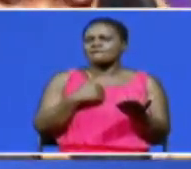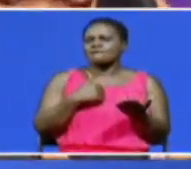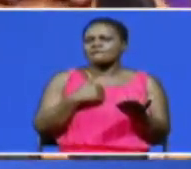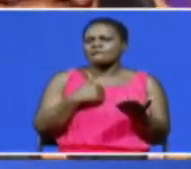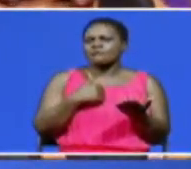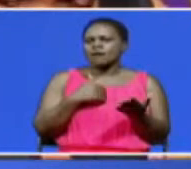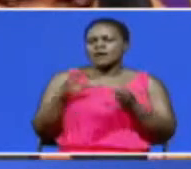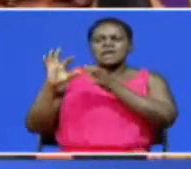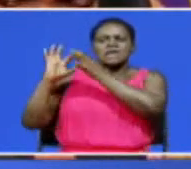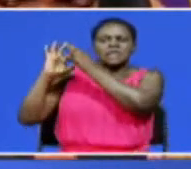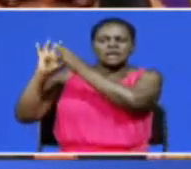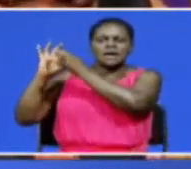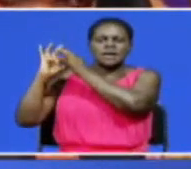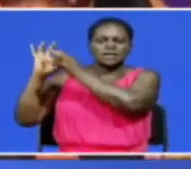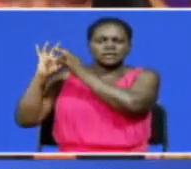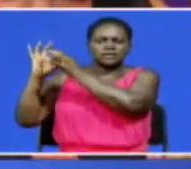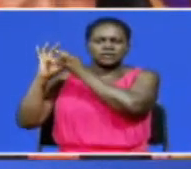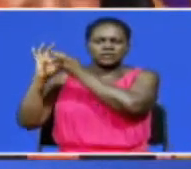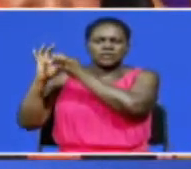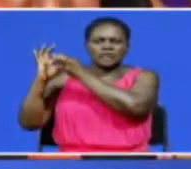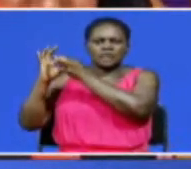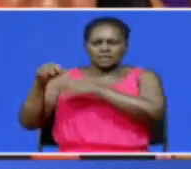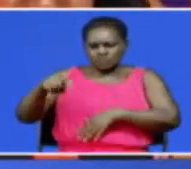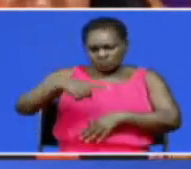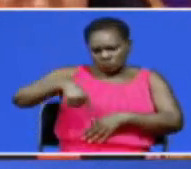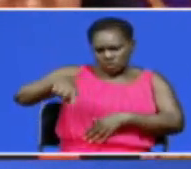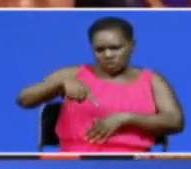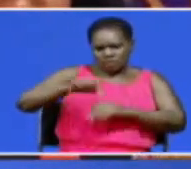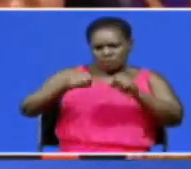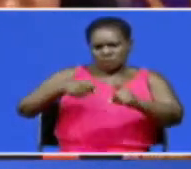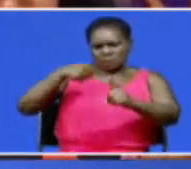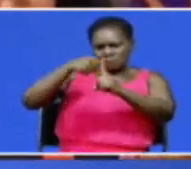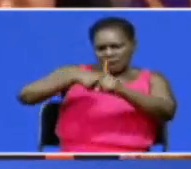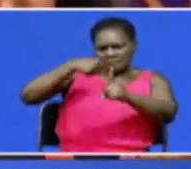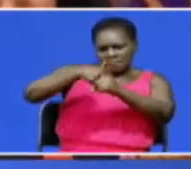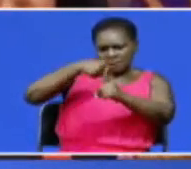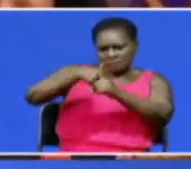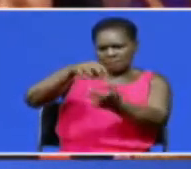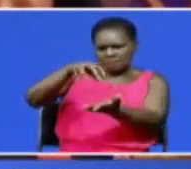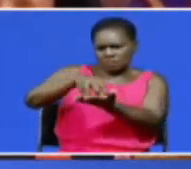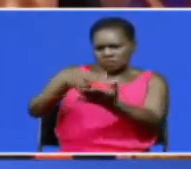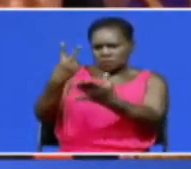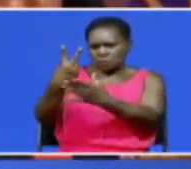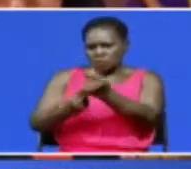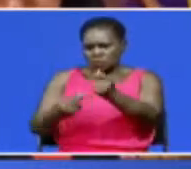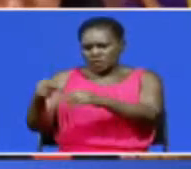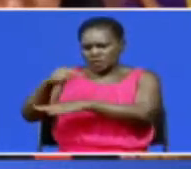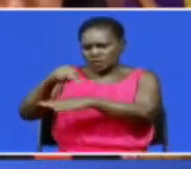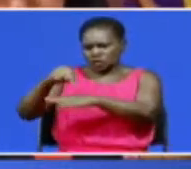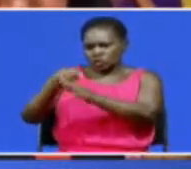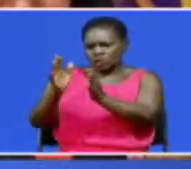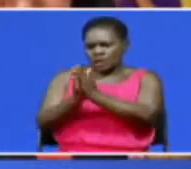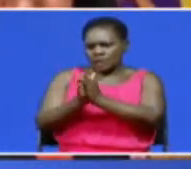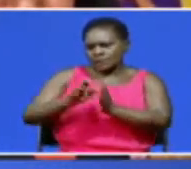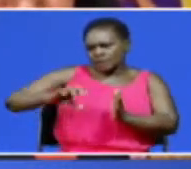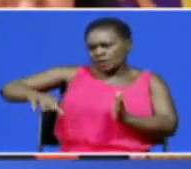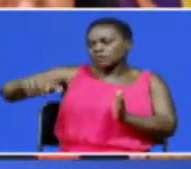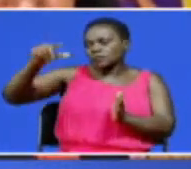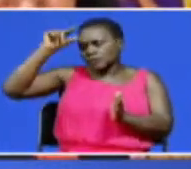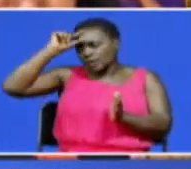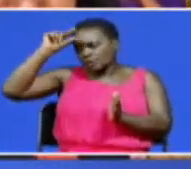ile culture ya kuwa we will be able to lobby for position both in national government and in county